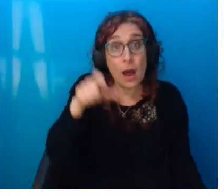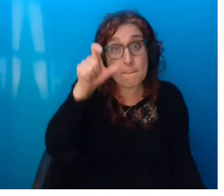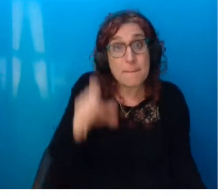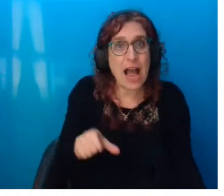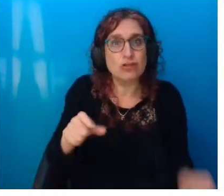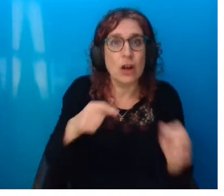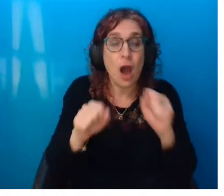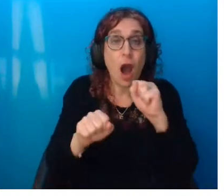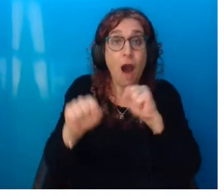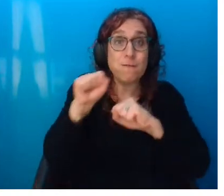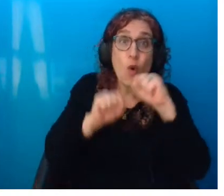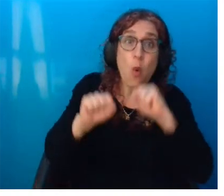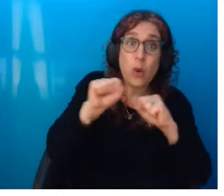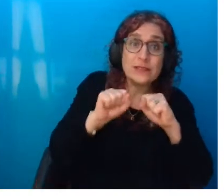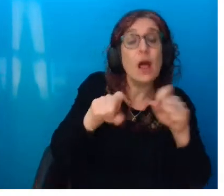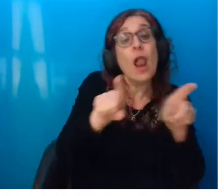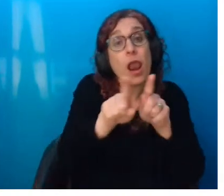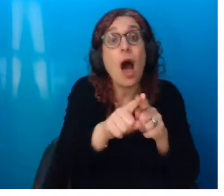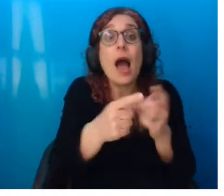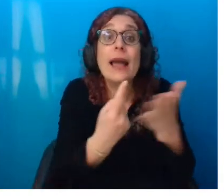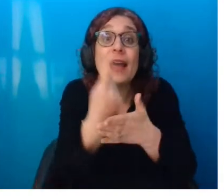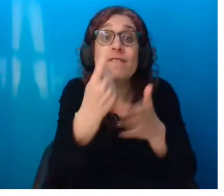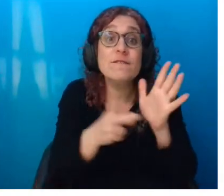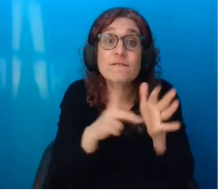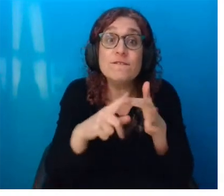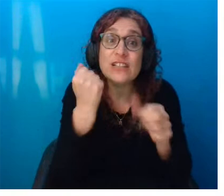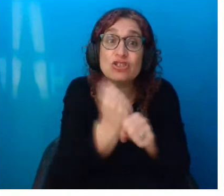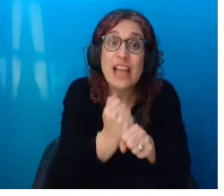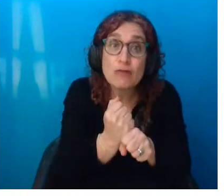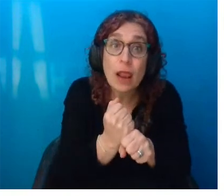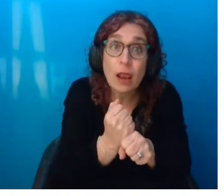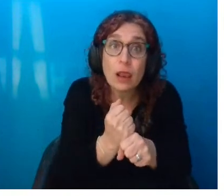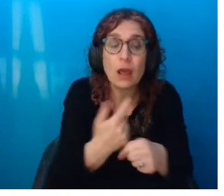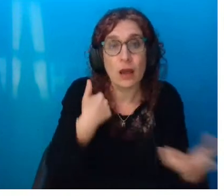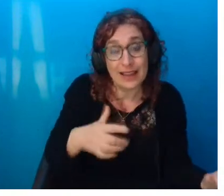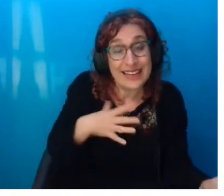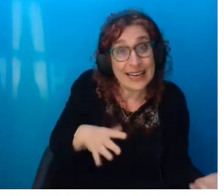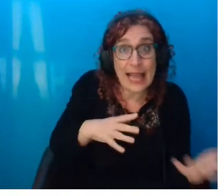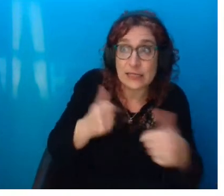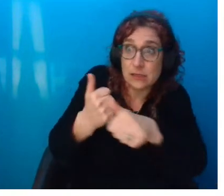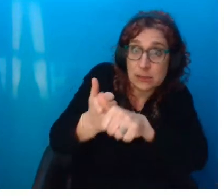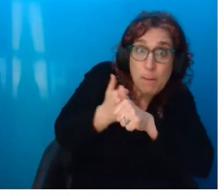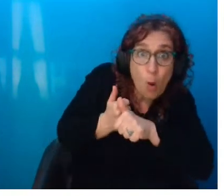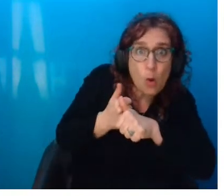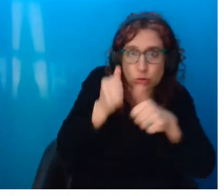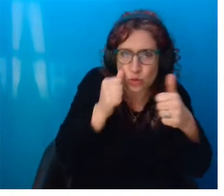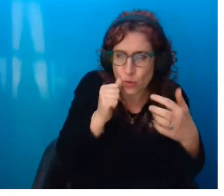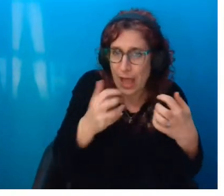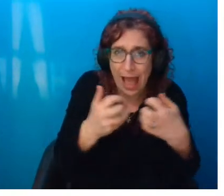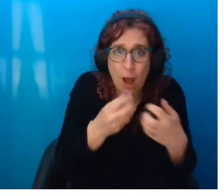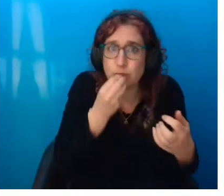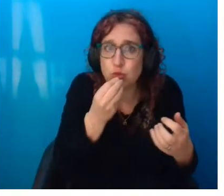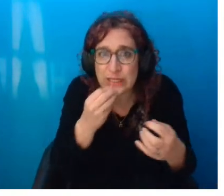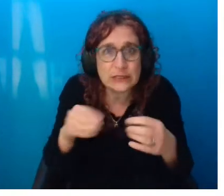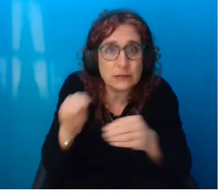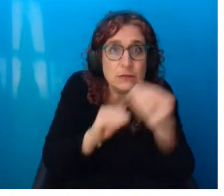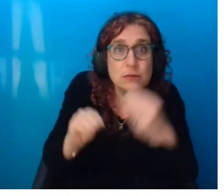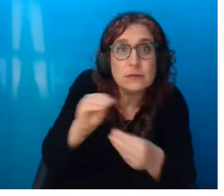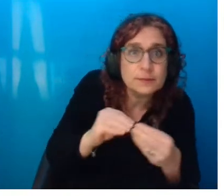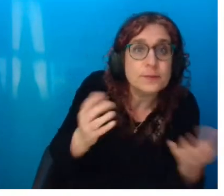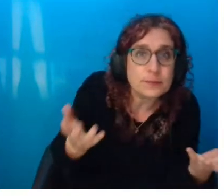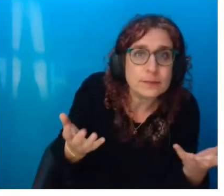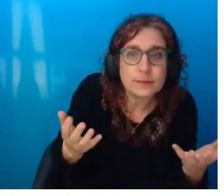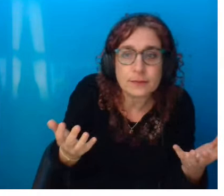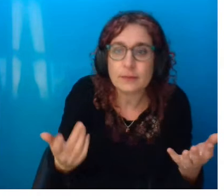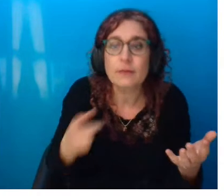issues, especially if they're vegetarian, then support from a dietitian is going to be very useful. Although for many of us, access to